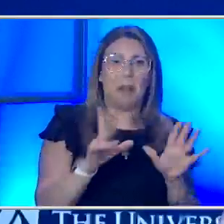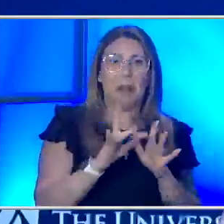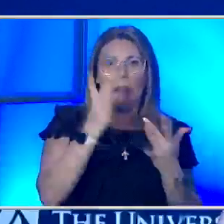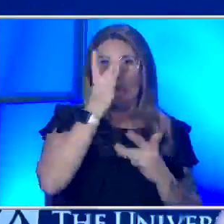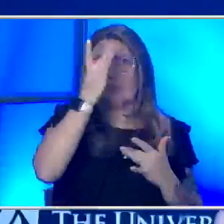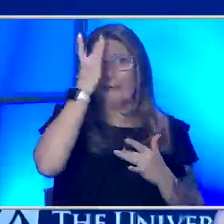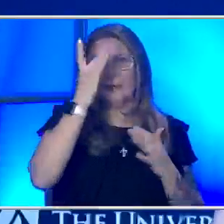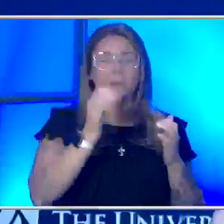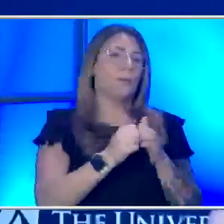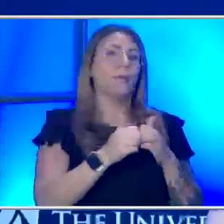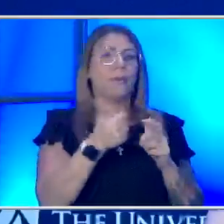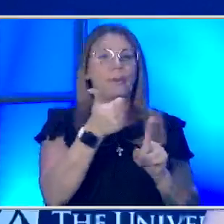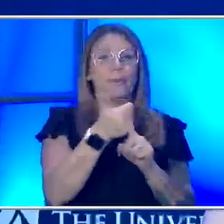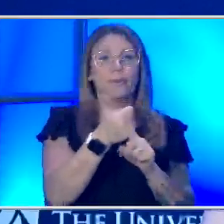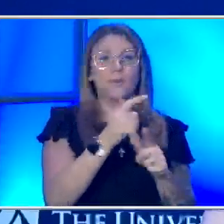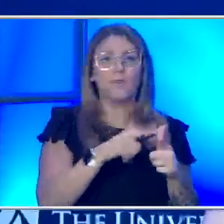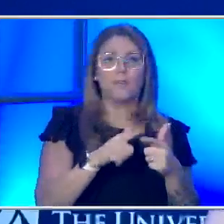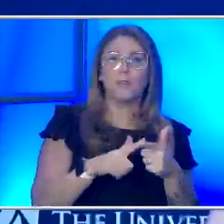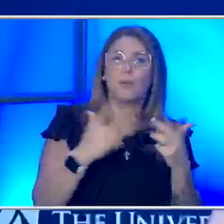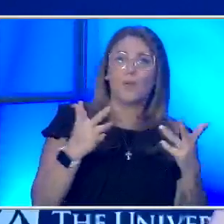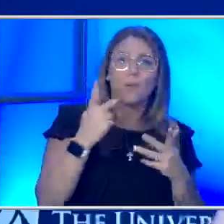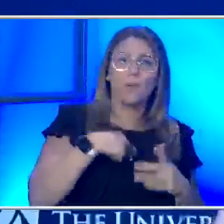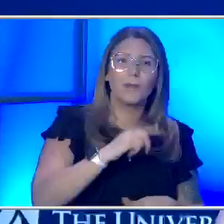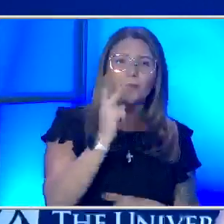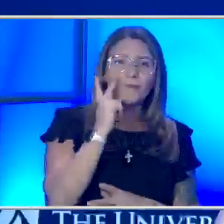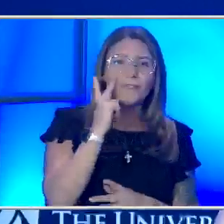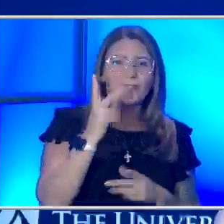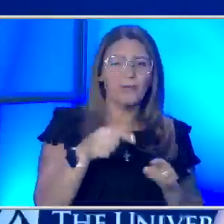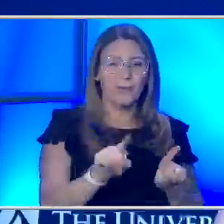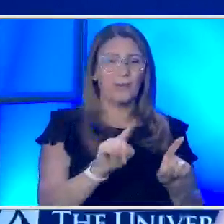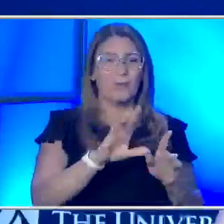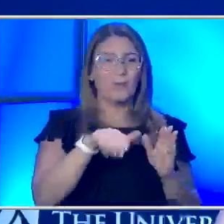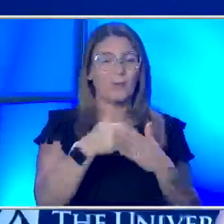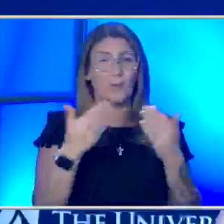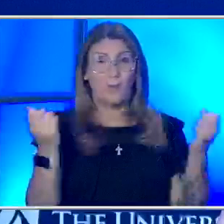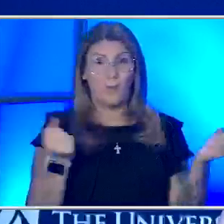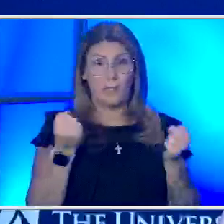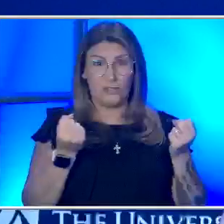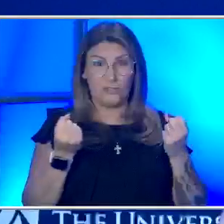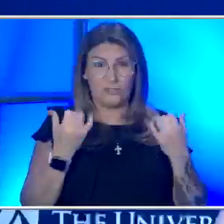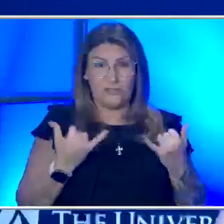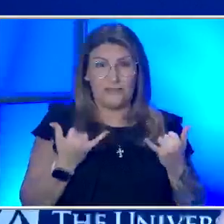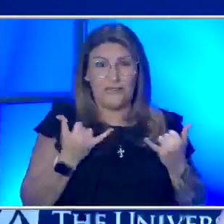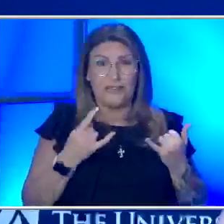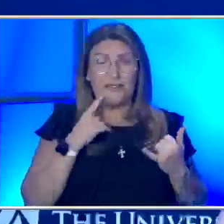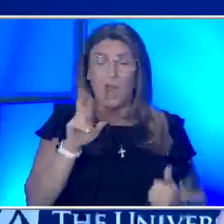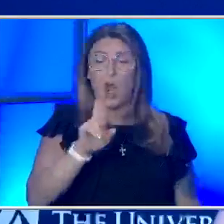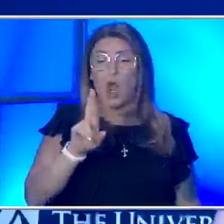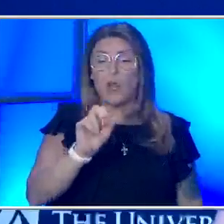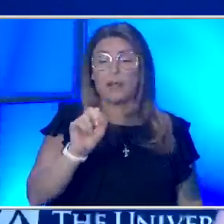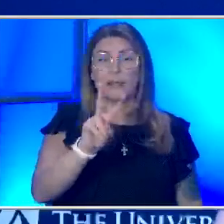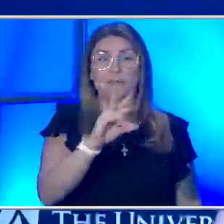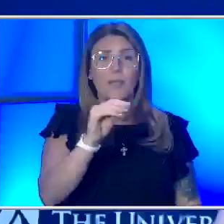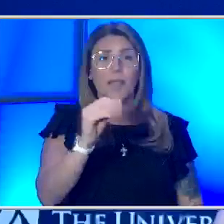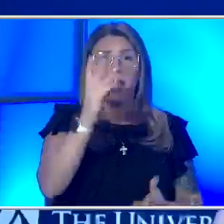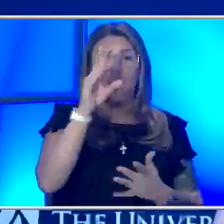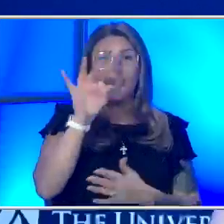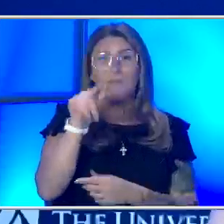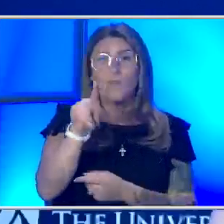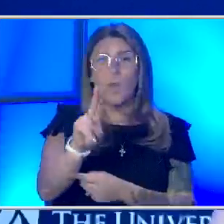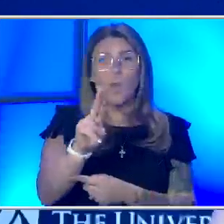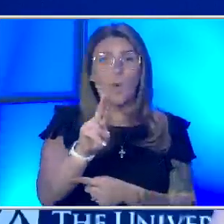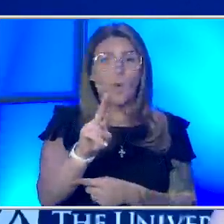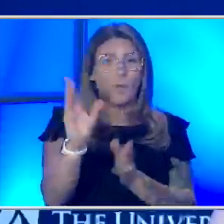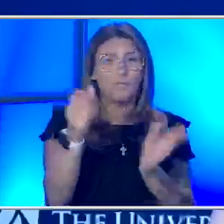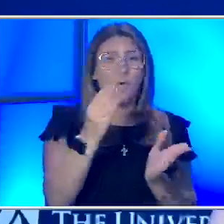then, of course, what we have seen throughout this winter, especially when we're talking about RSV and influenza, is bringing it home to their families as well. So,